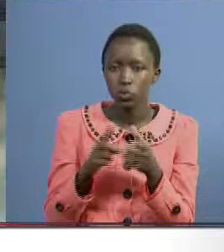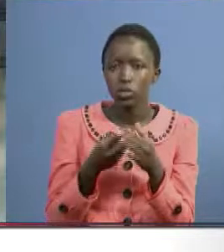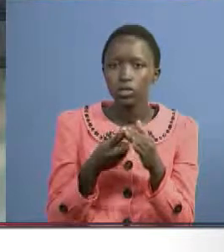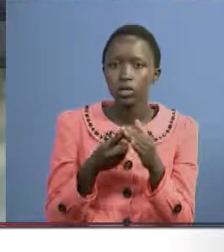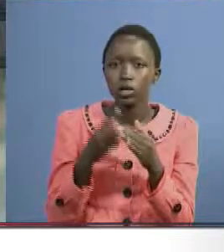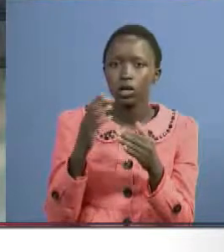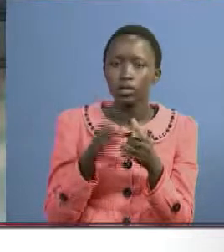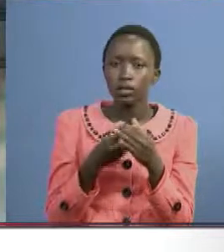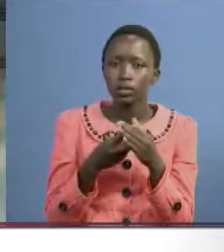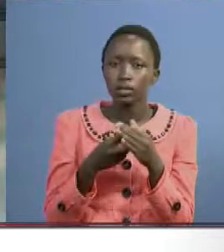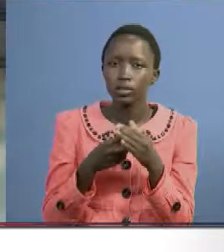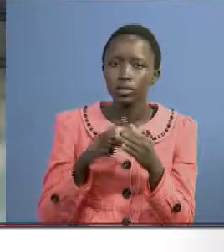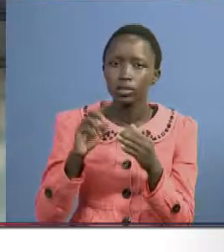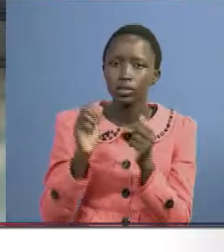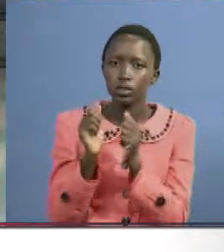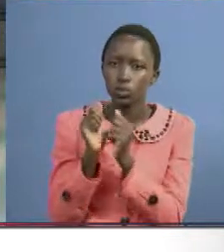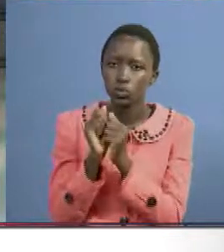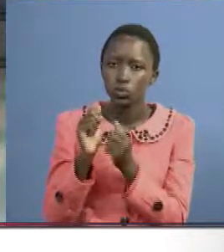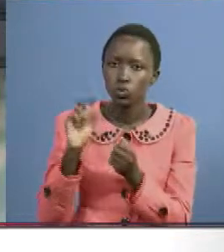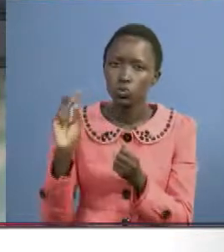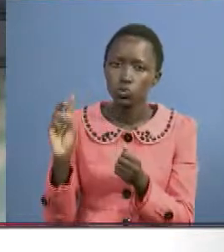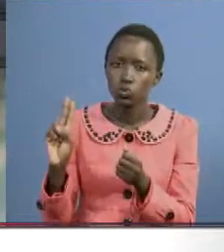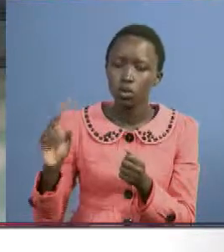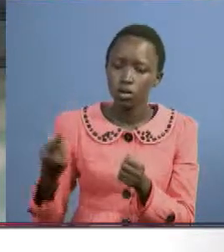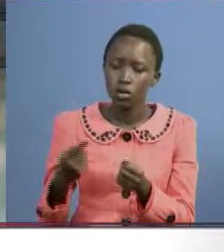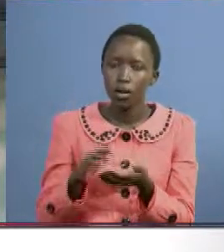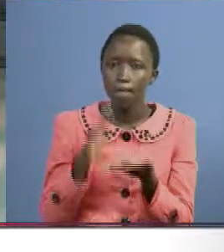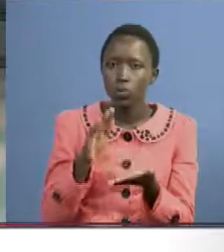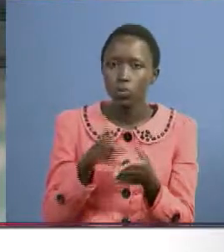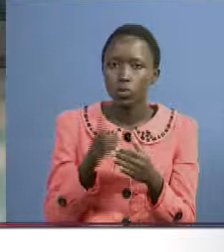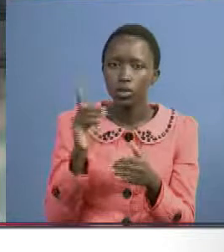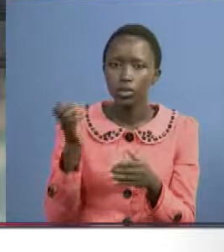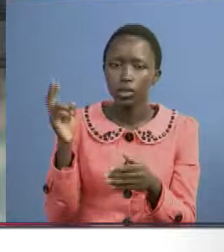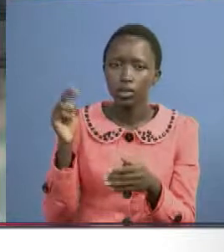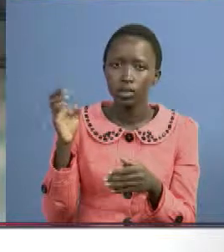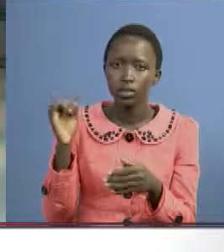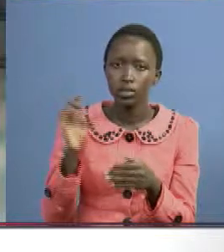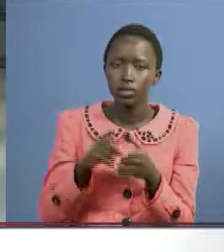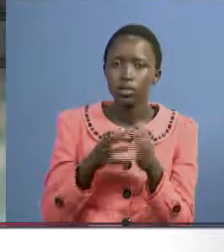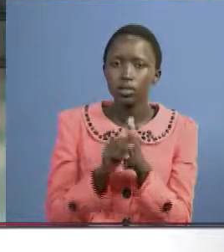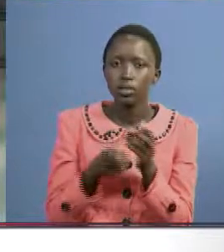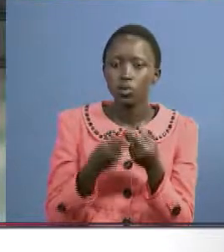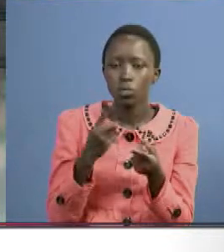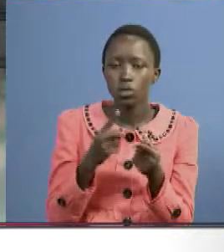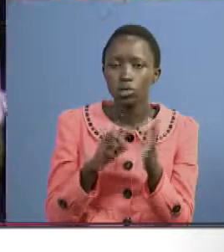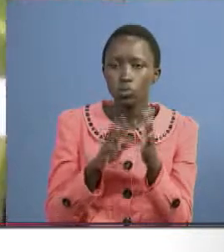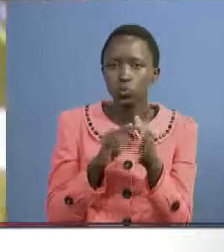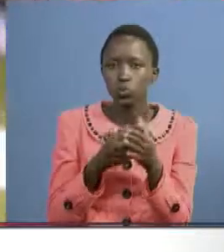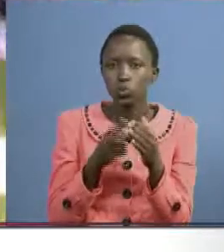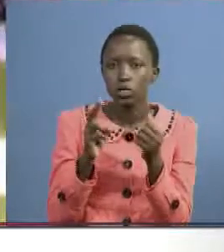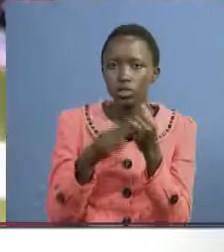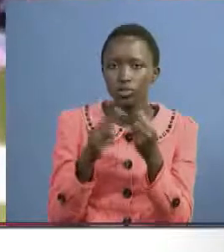14,372 votes, 2,046 more than her closest rival Dennis Muli Mulwa. The win translated to